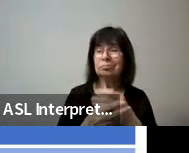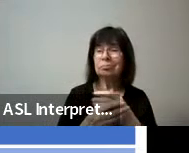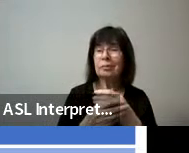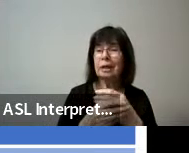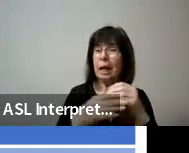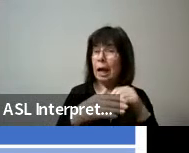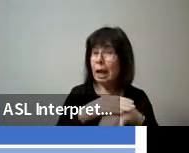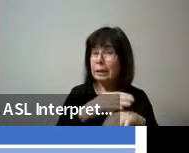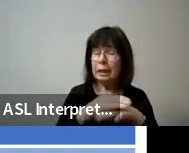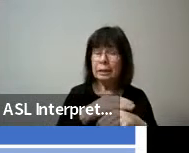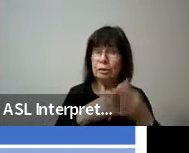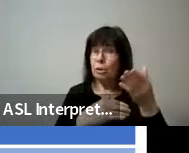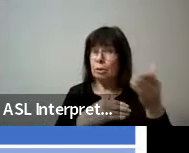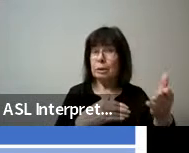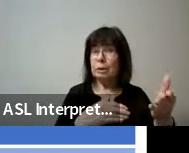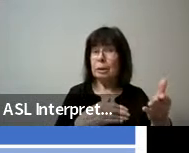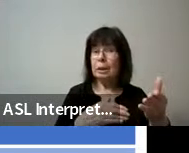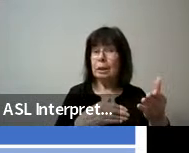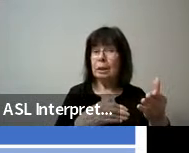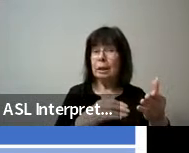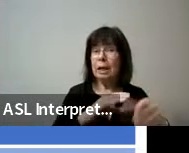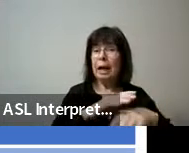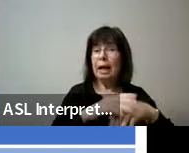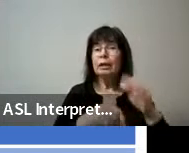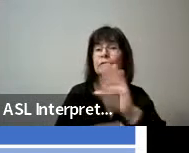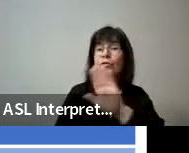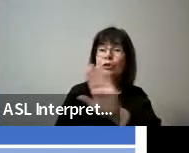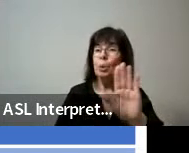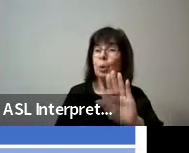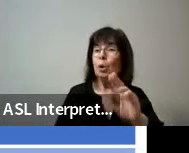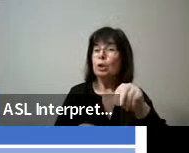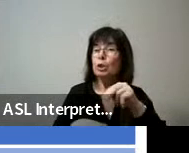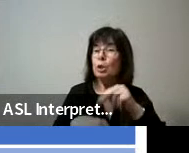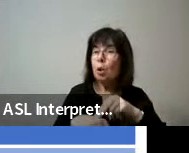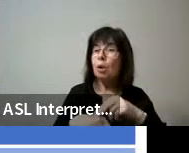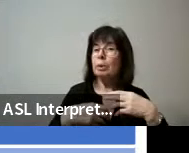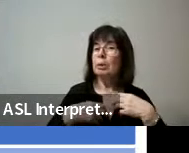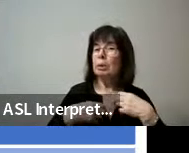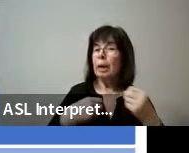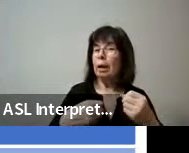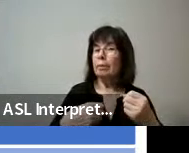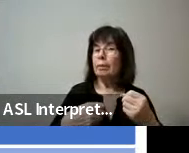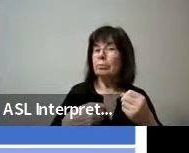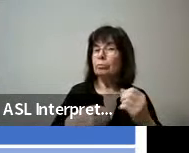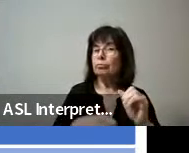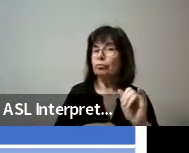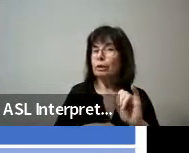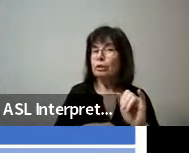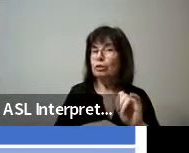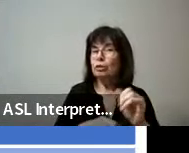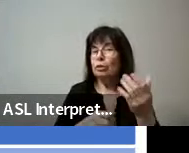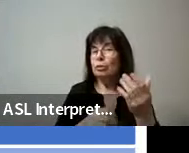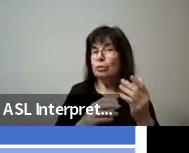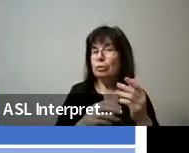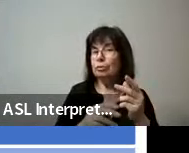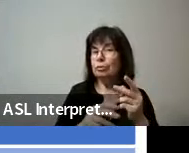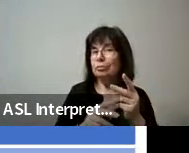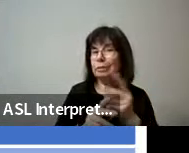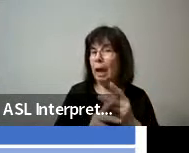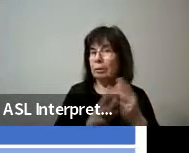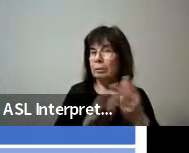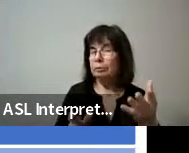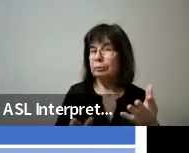access to those things even outside of your normal healthcare network. But later this year, you'll have to. It'll be